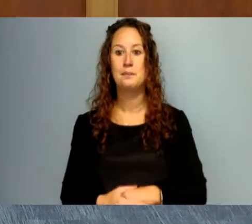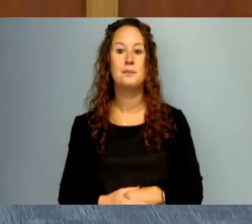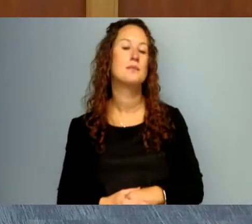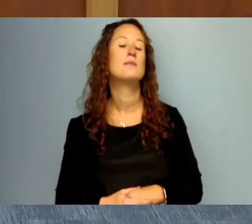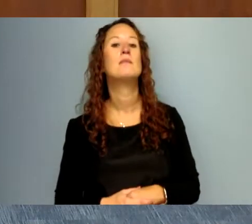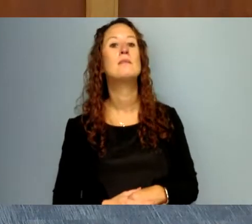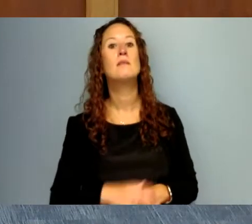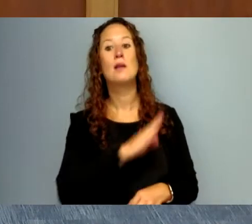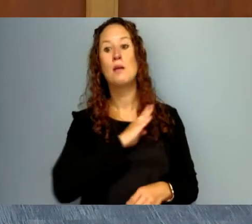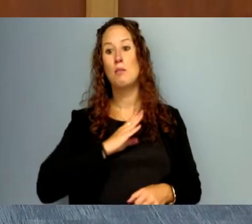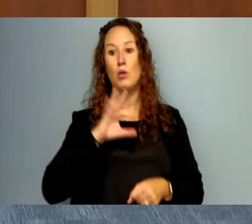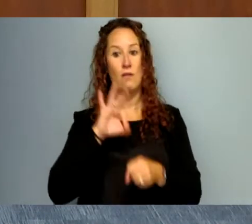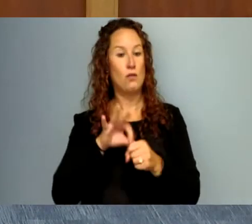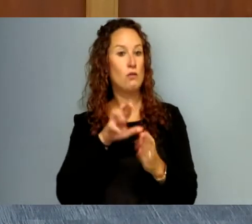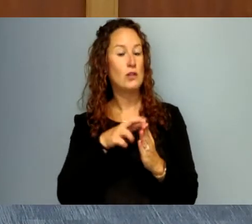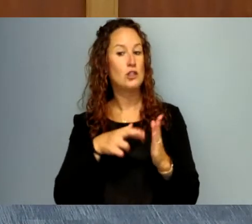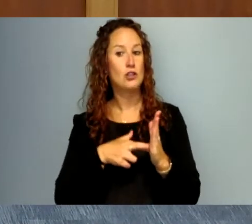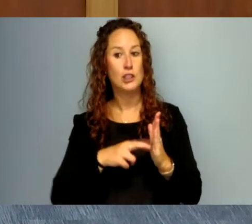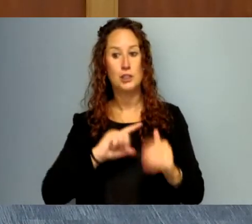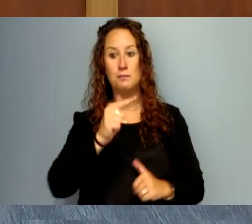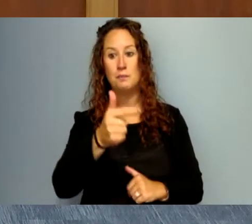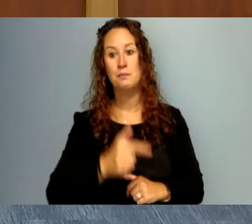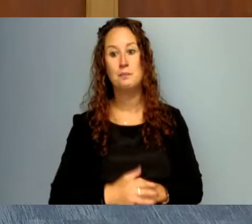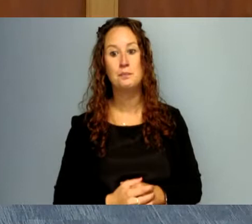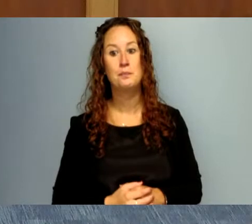of Voter Registration?